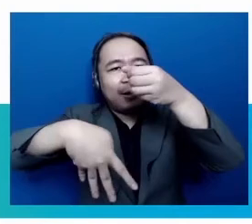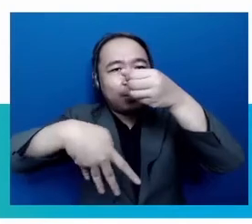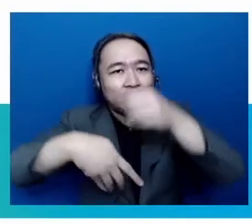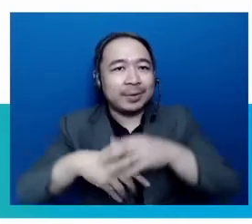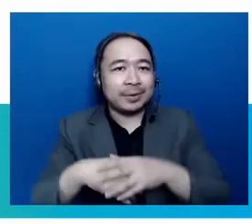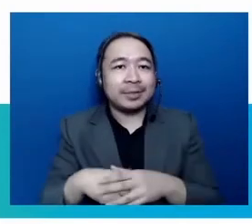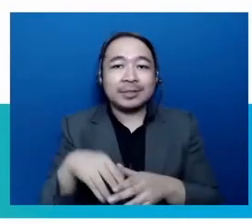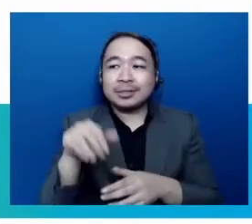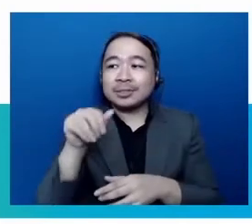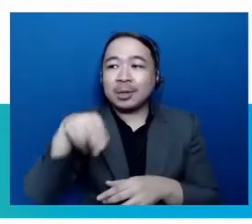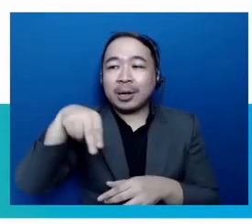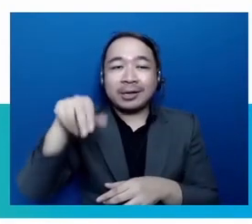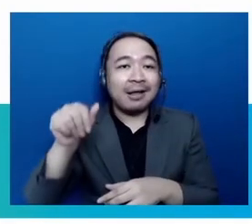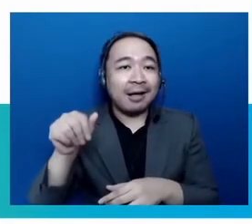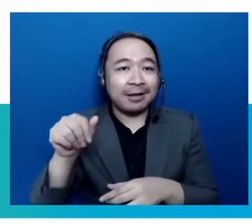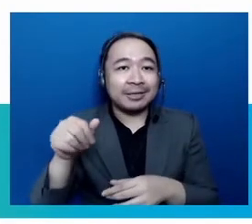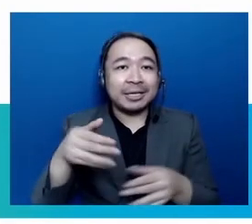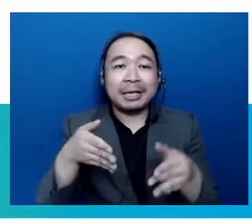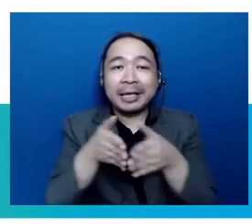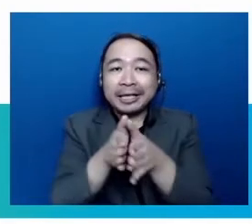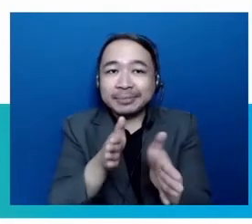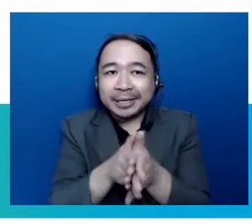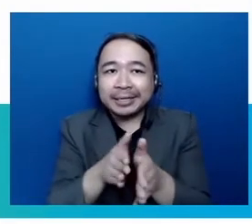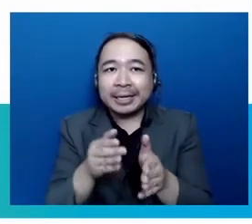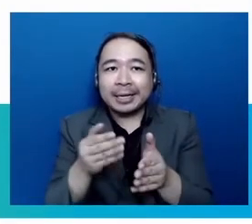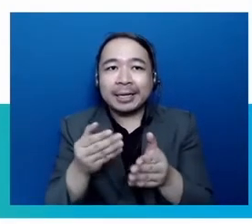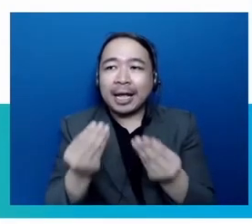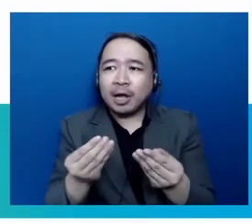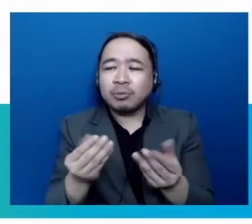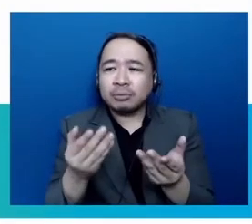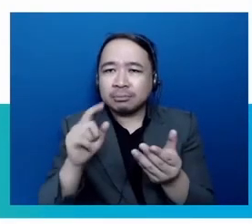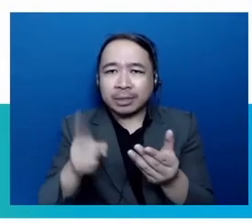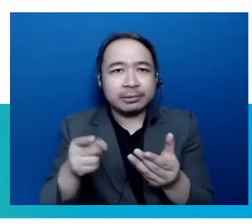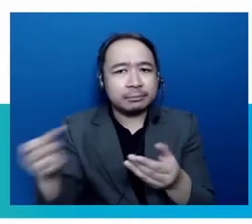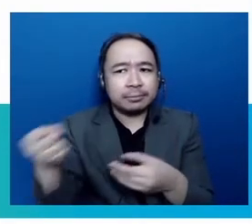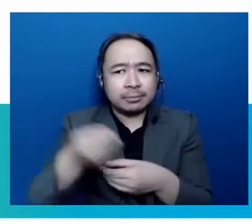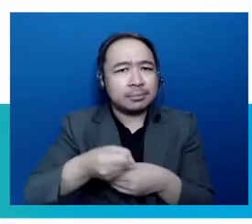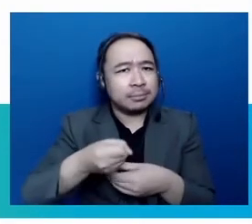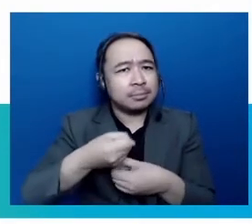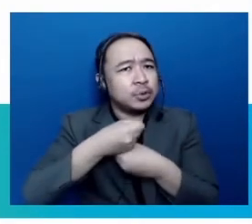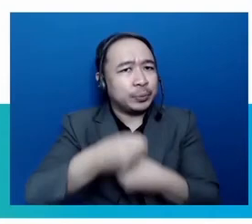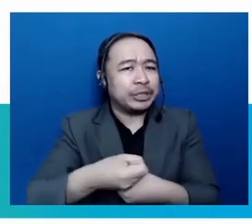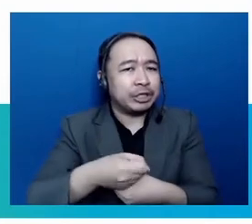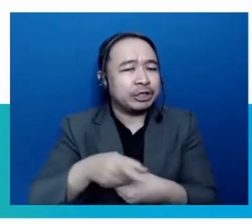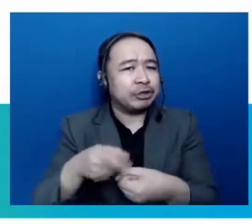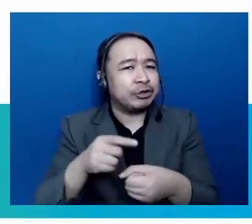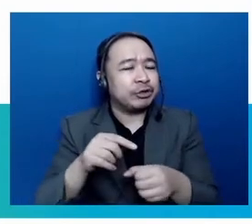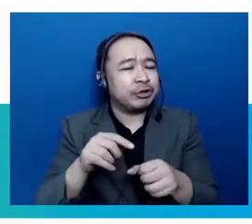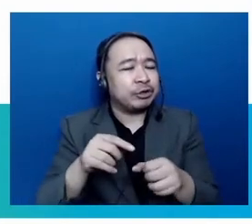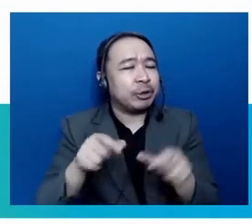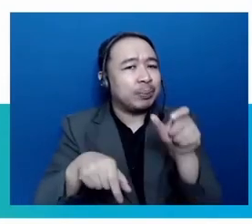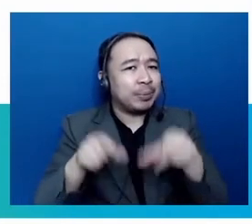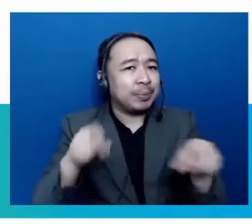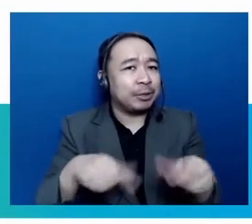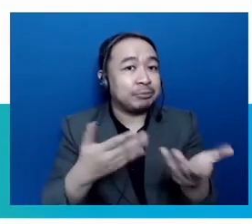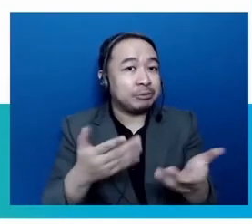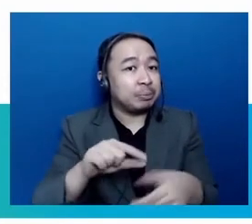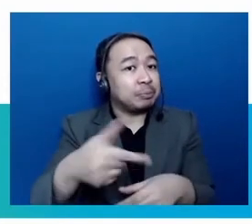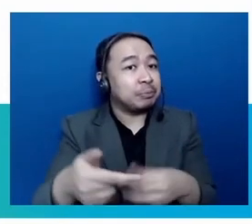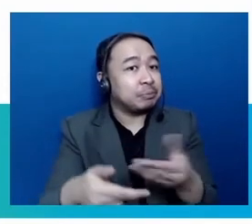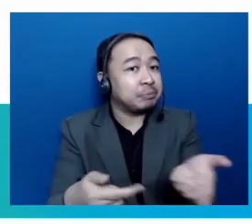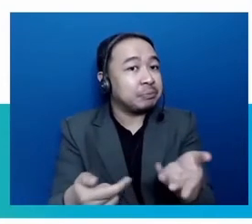giving people place at the table. Over to you both, Ingrid and Christian.